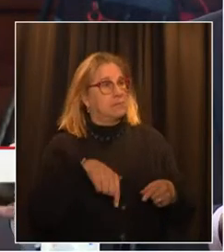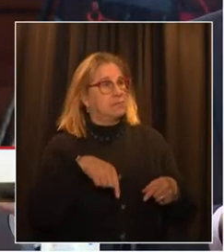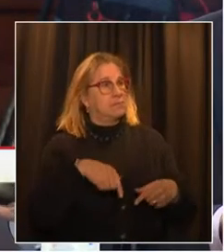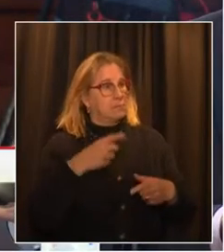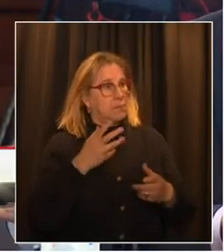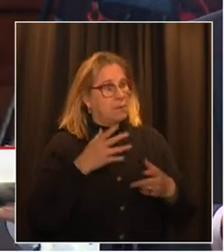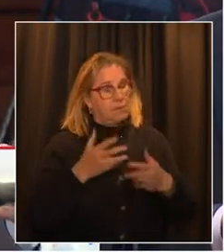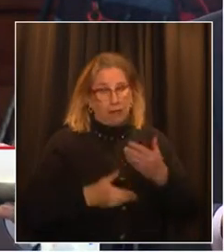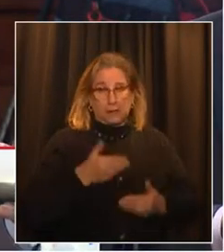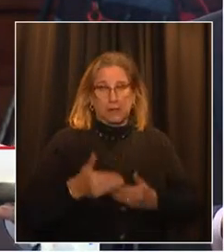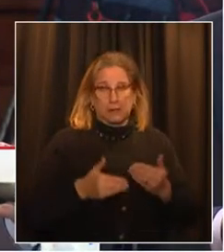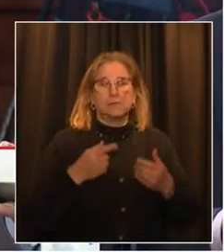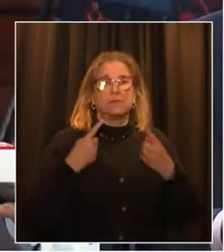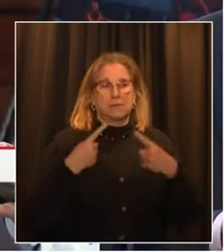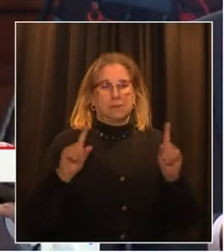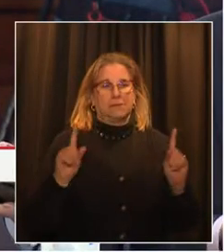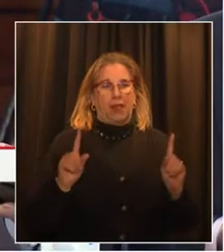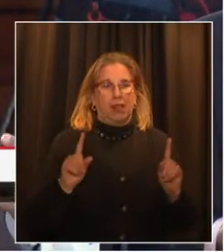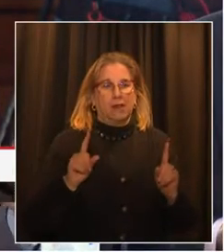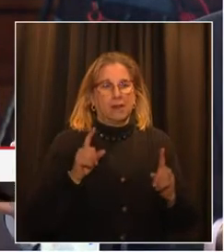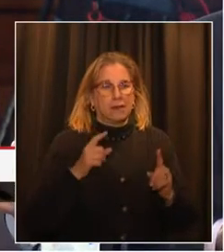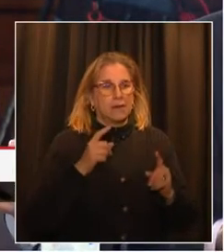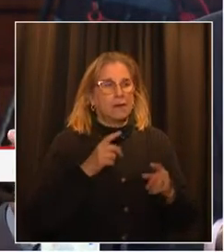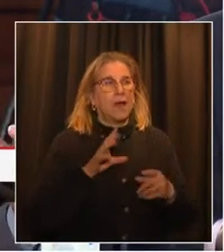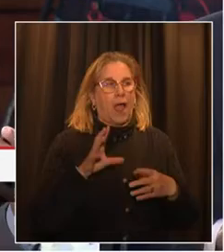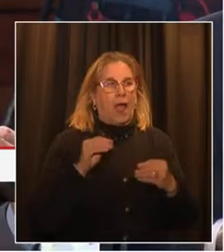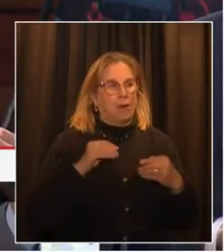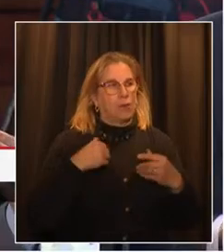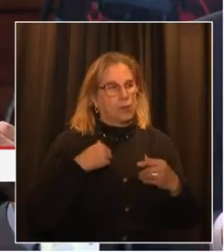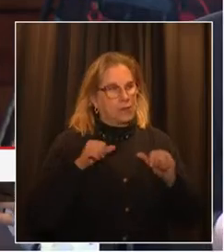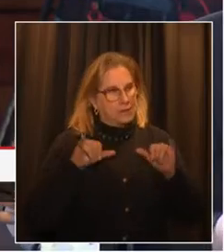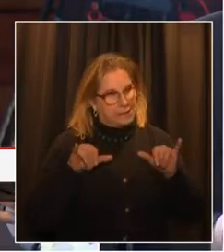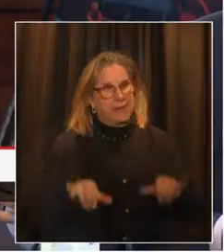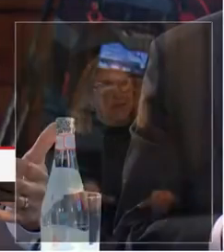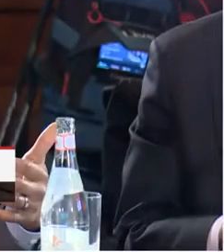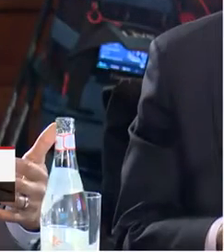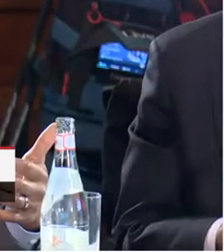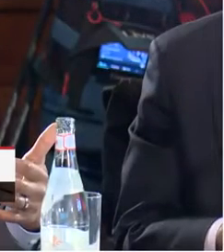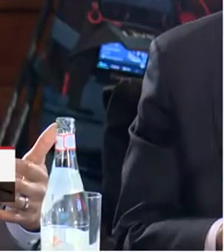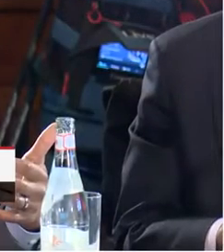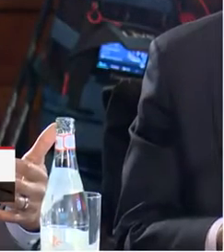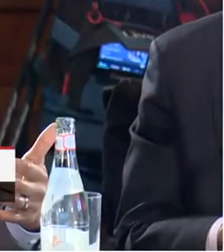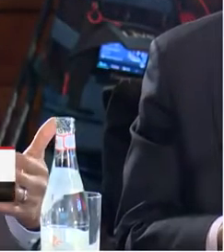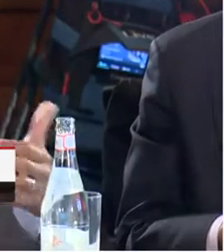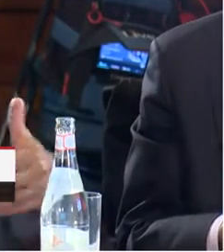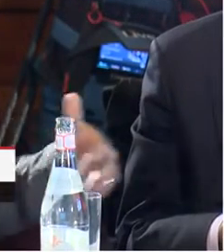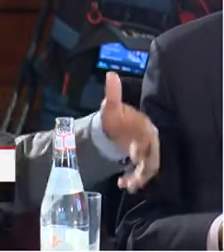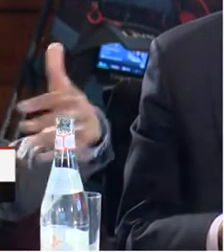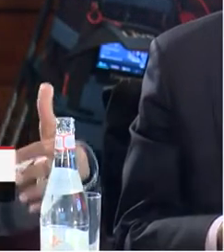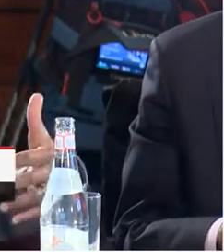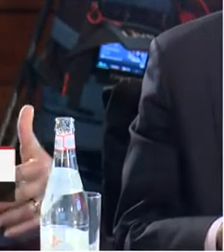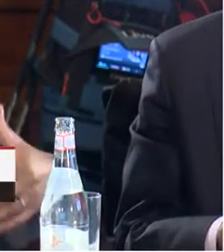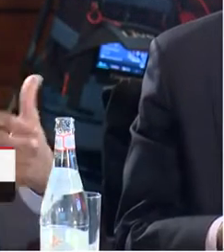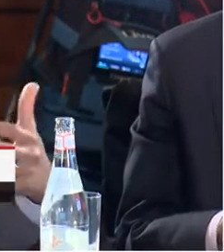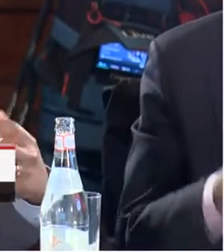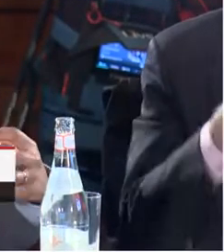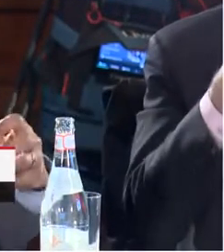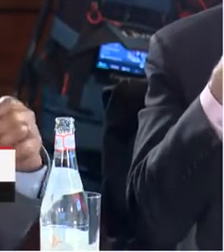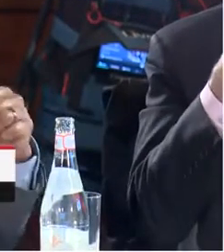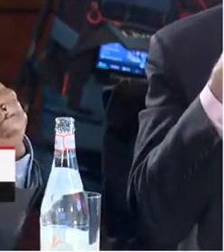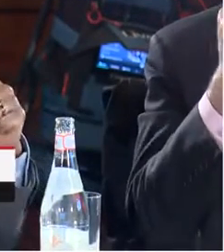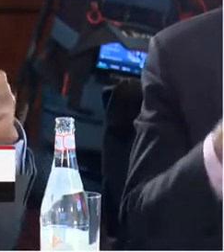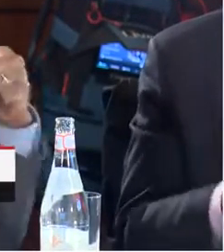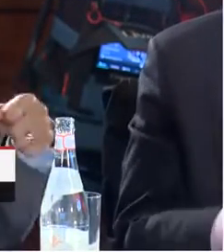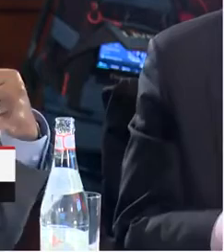I think it's a pretty good idea that's been discussed, but I really think that everybody should understand the response I